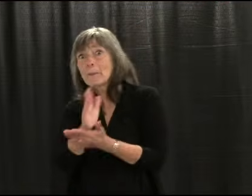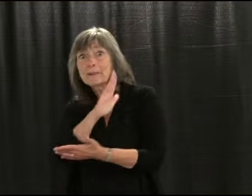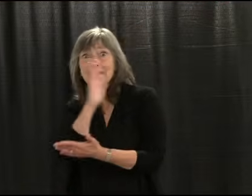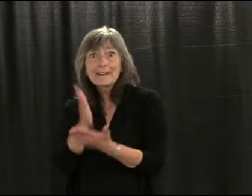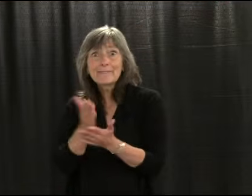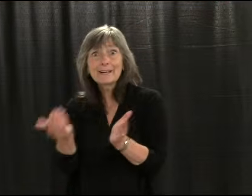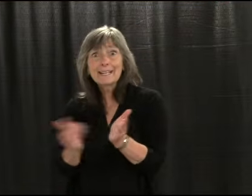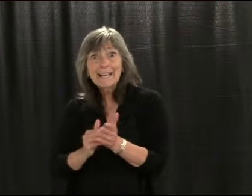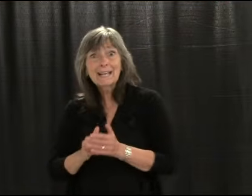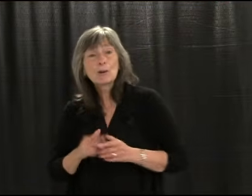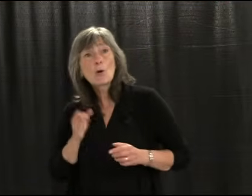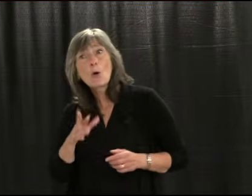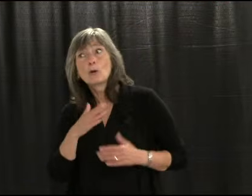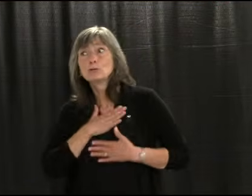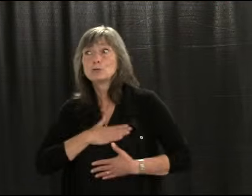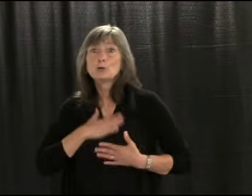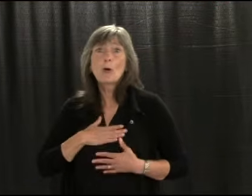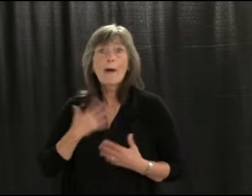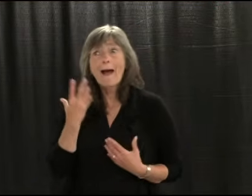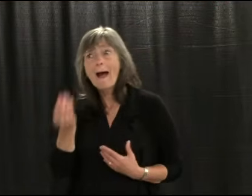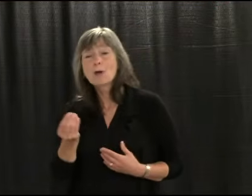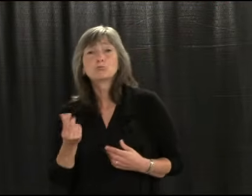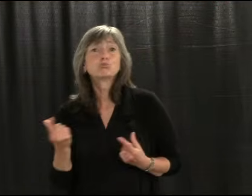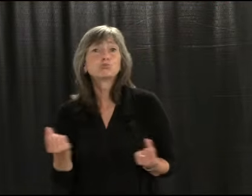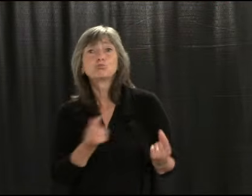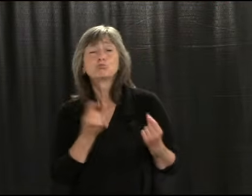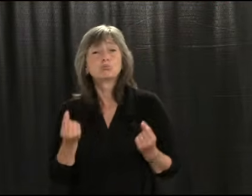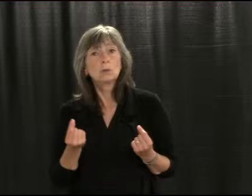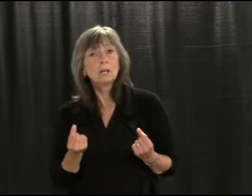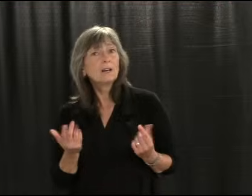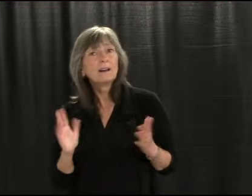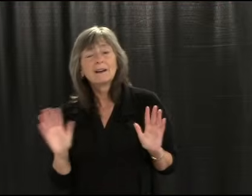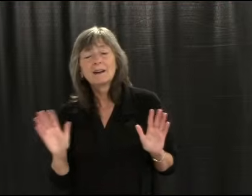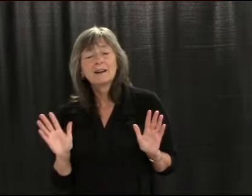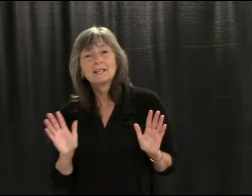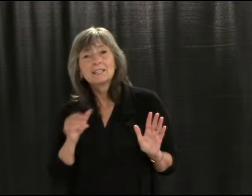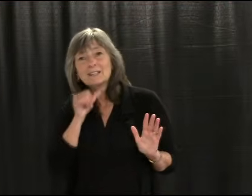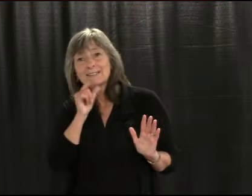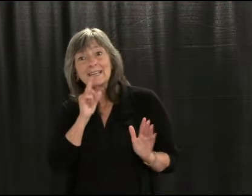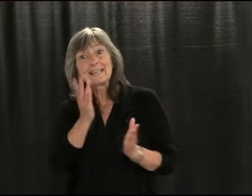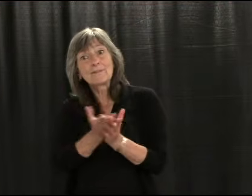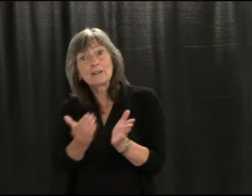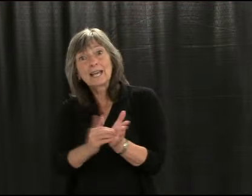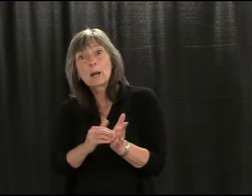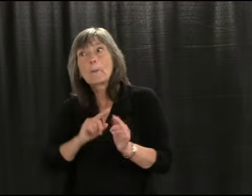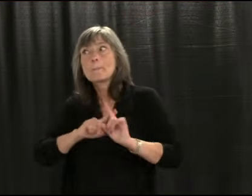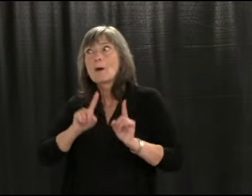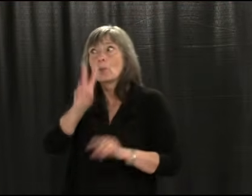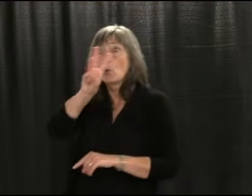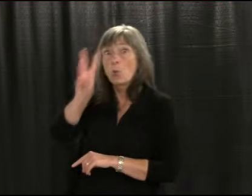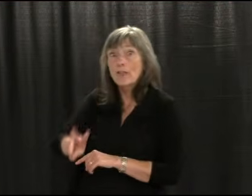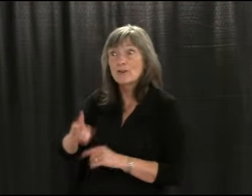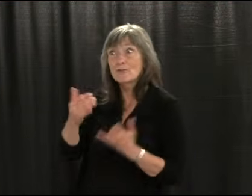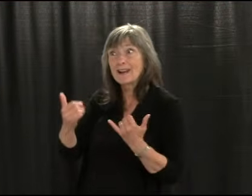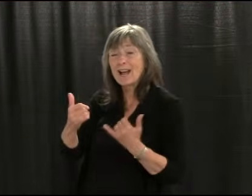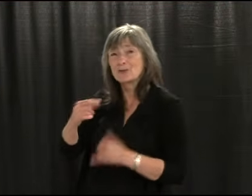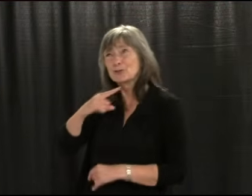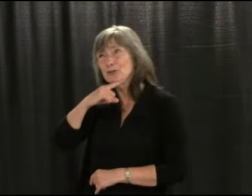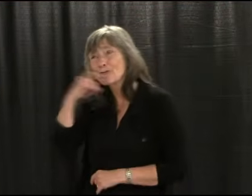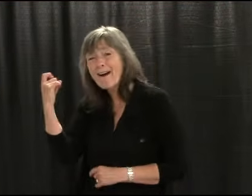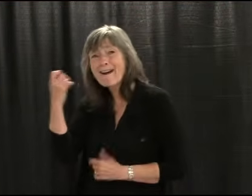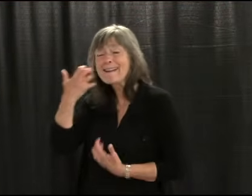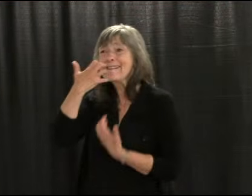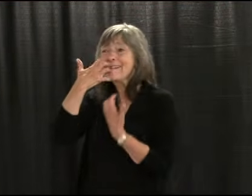we all enjoy doing as Newfoundlanders and Labradorians. We're saying with weather indices at extreme for